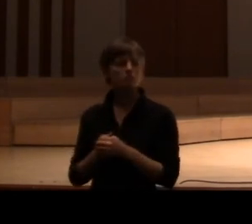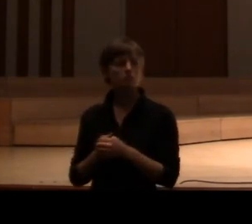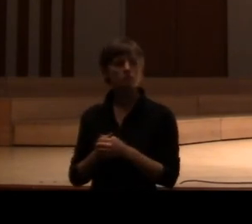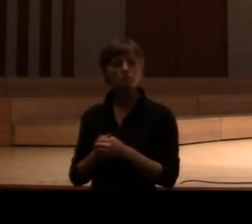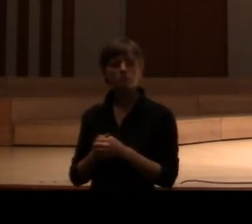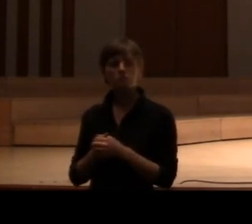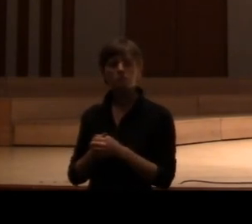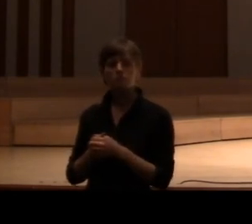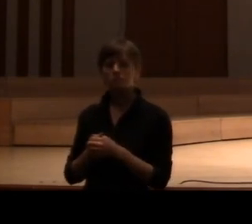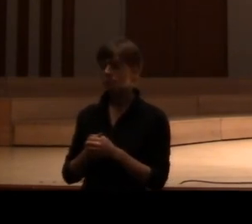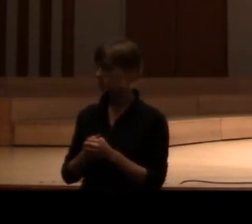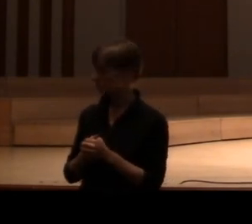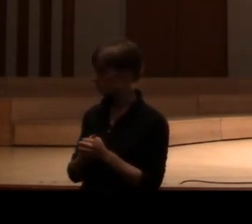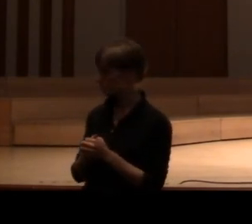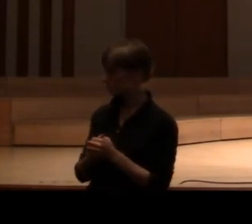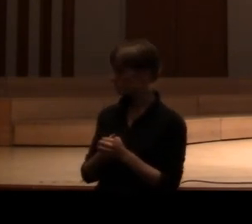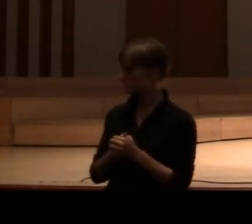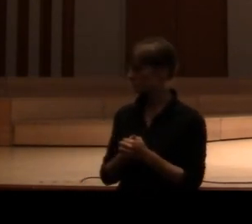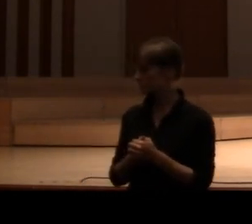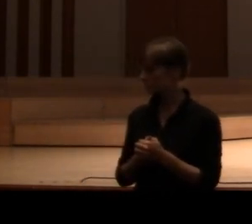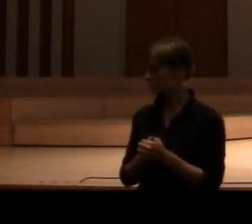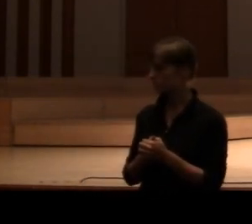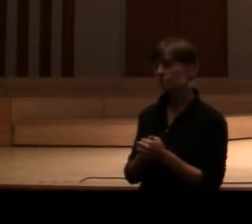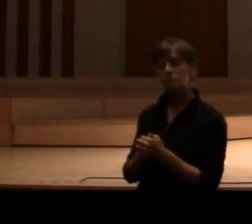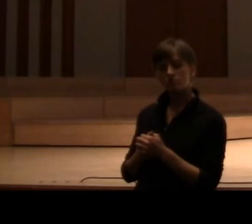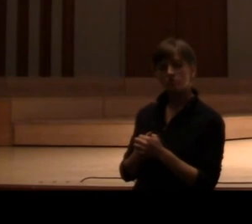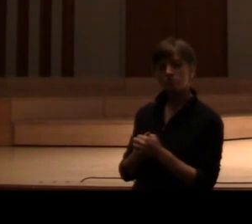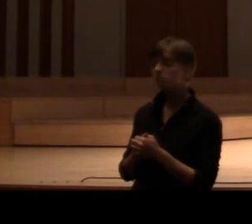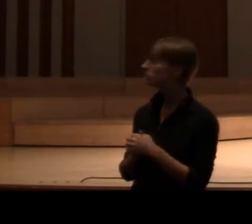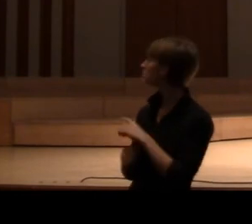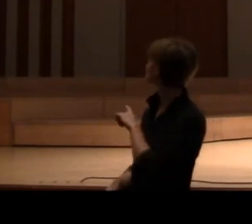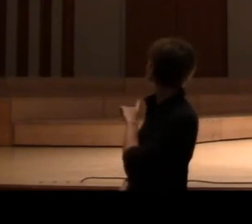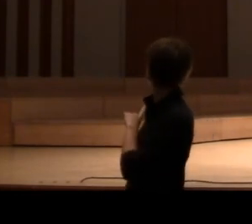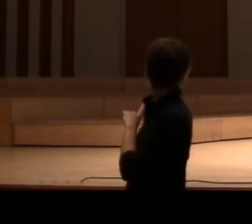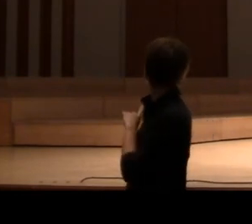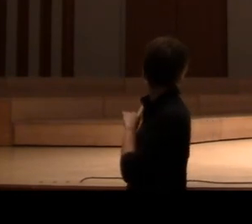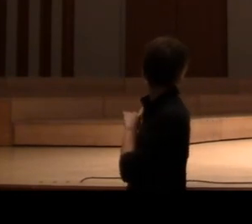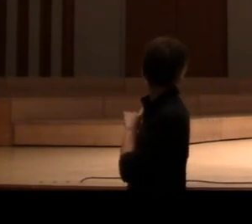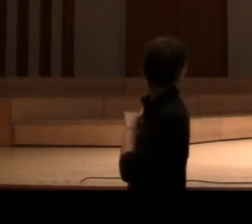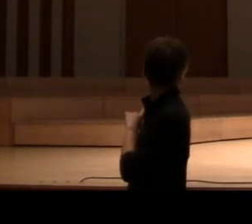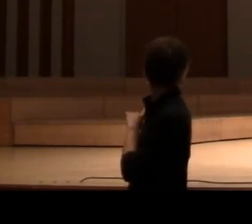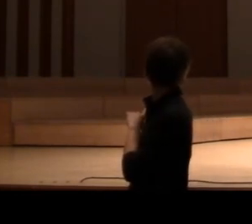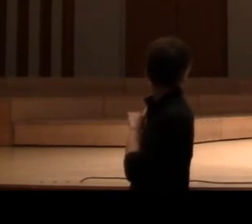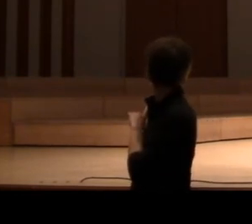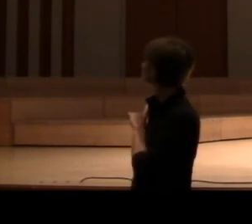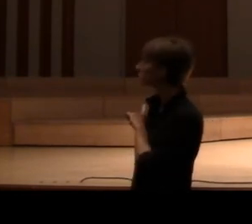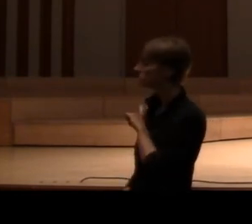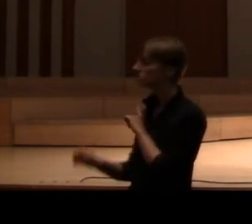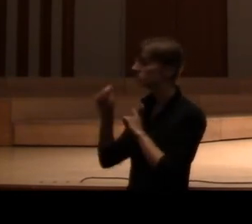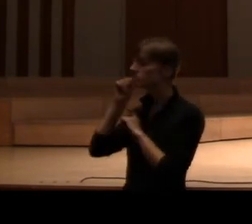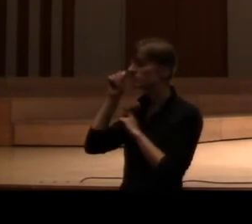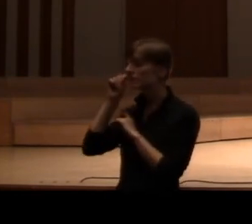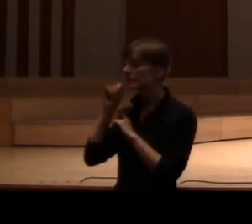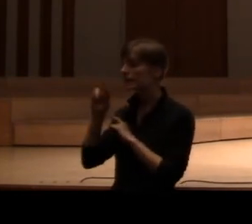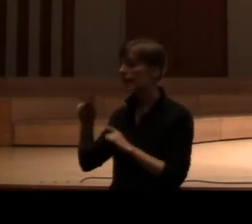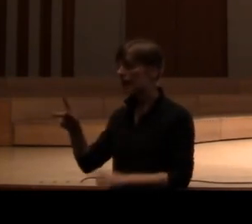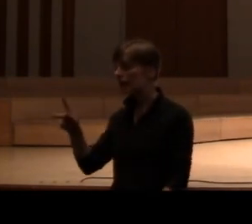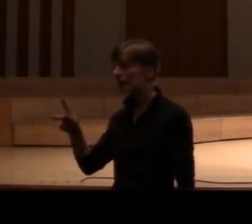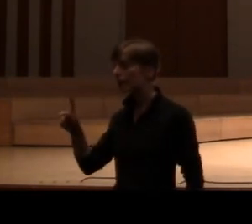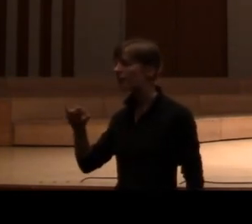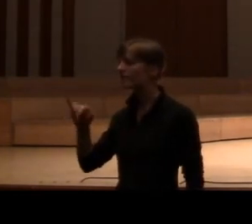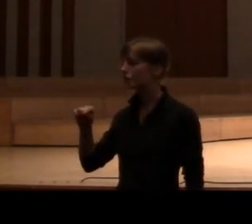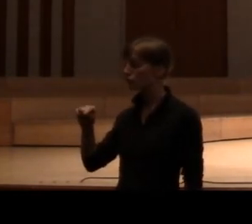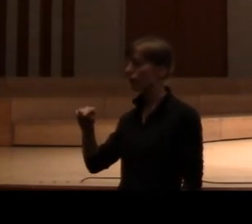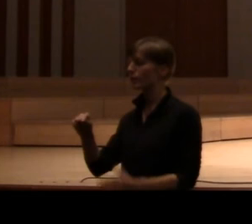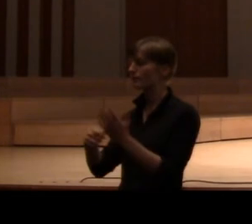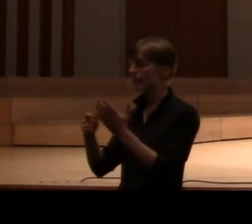published on Teen Inc. Great. So websites where teenagers can submit work. Okay, teen literary magazine website. This is a really good